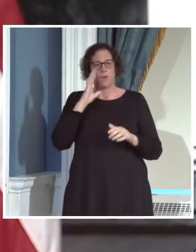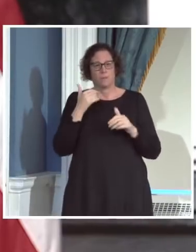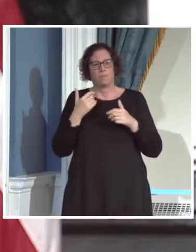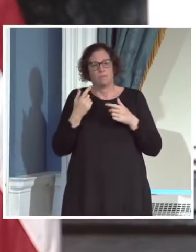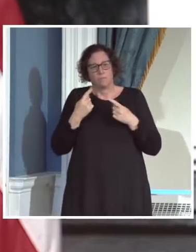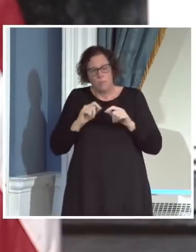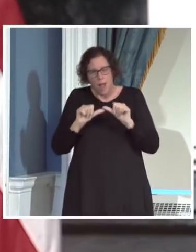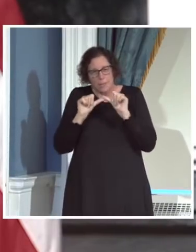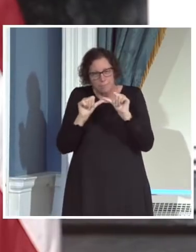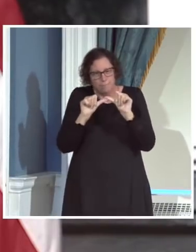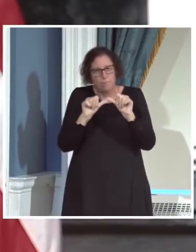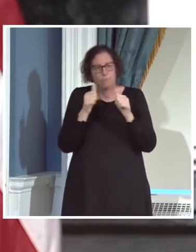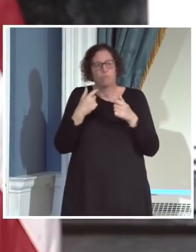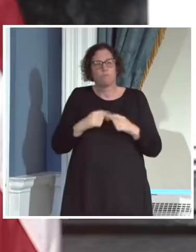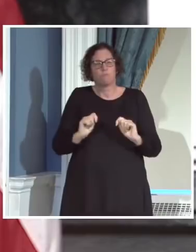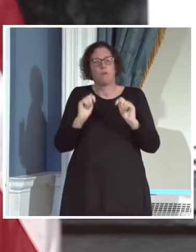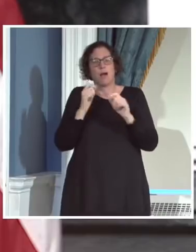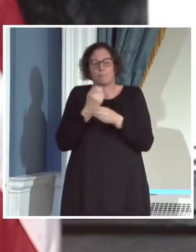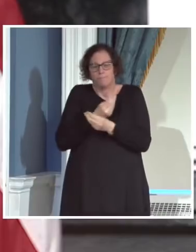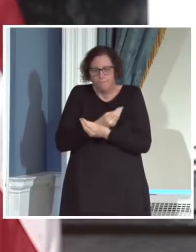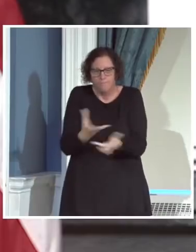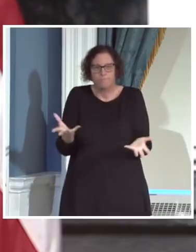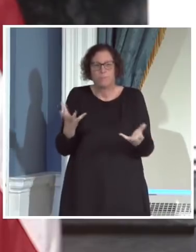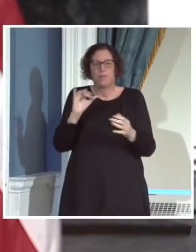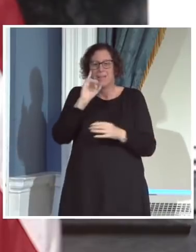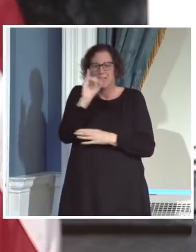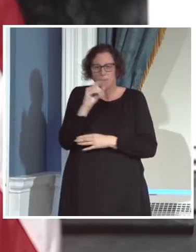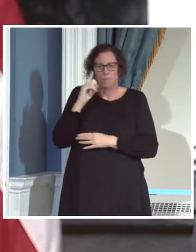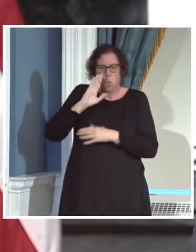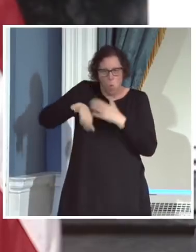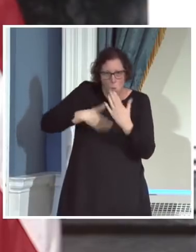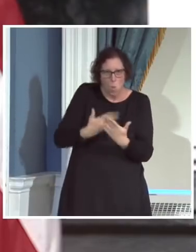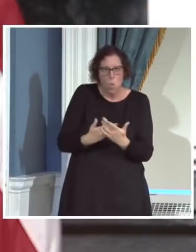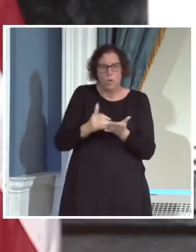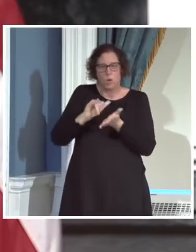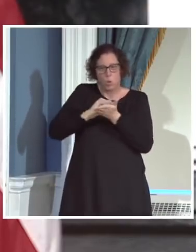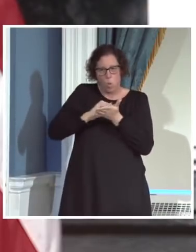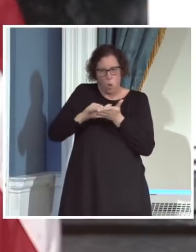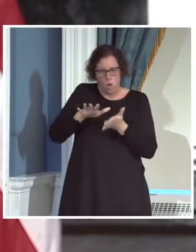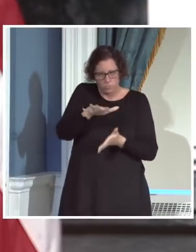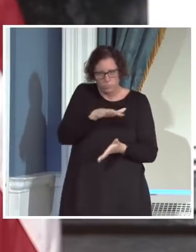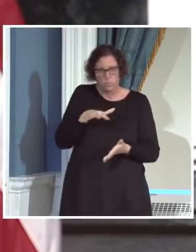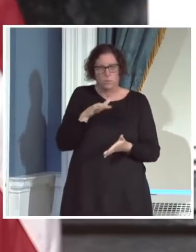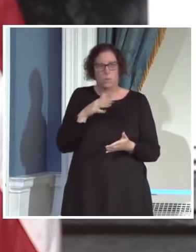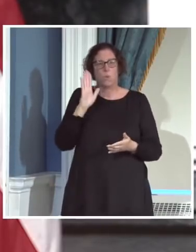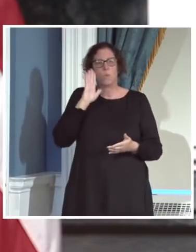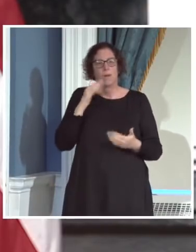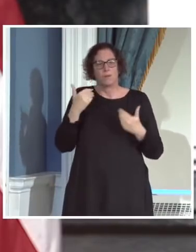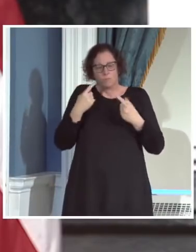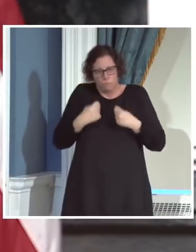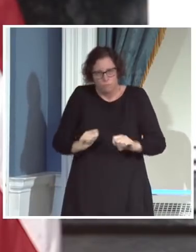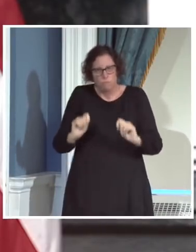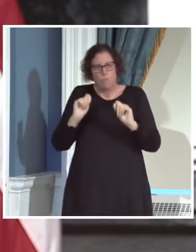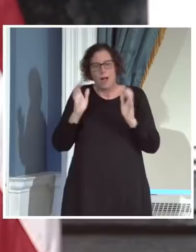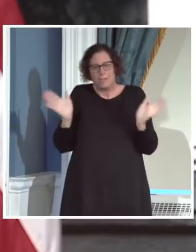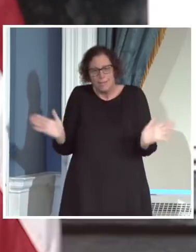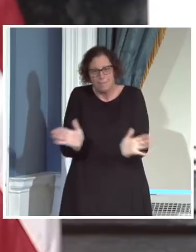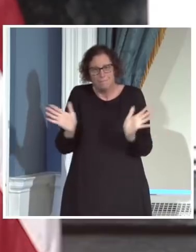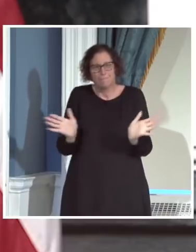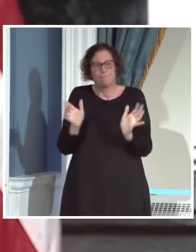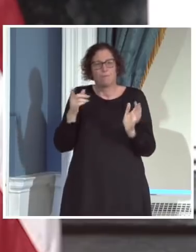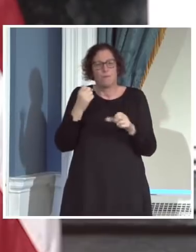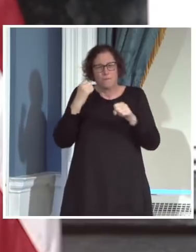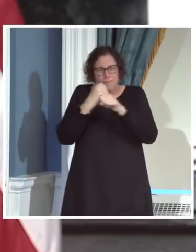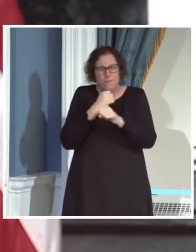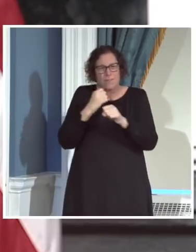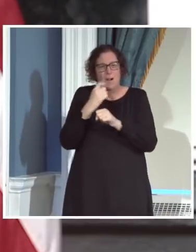crisis is a powerful illustration of if we don't get this right, there's going to be other challenges ahead that could be even worse.